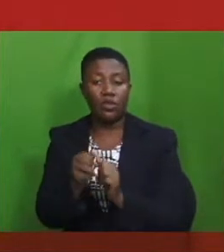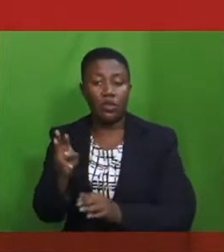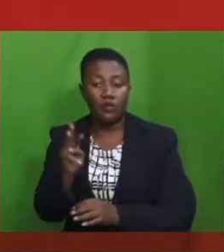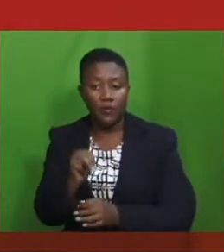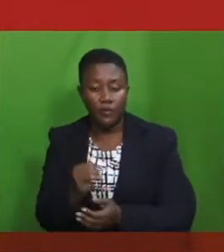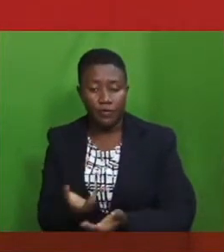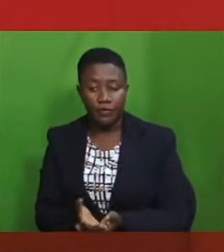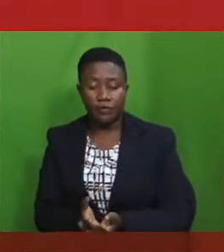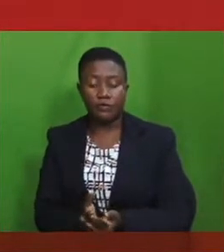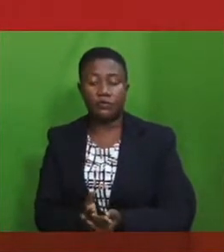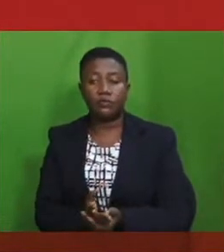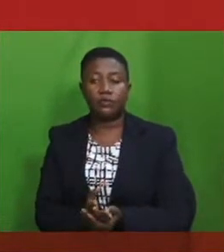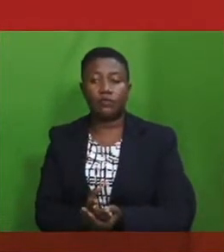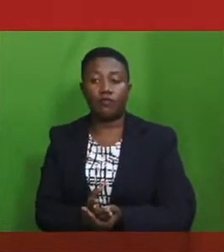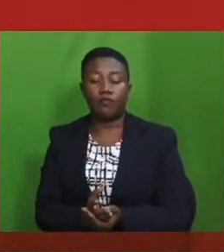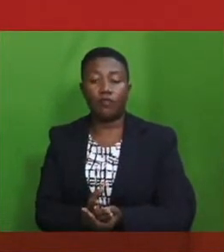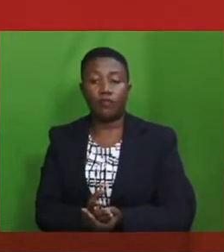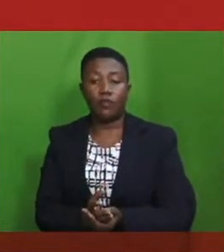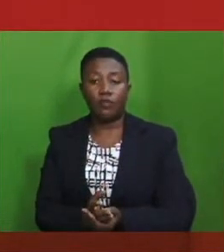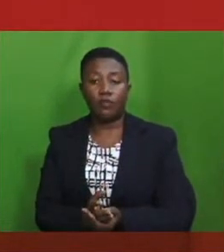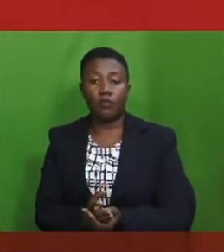We have His Excellency